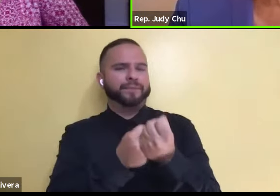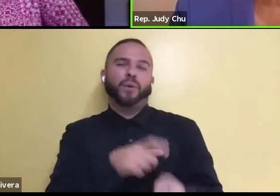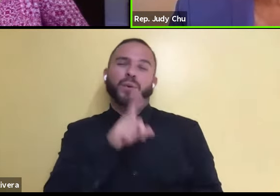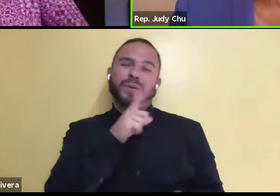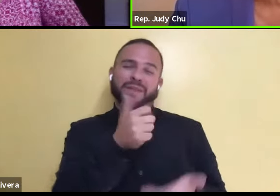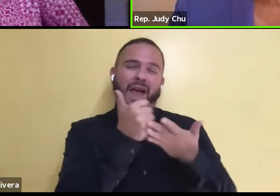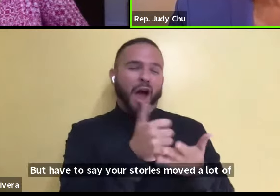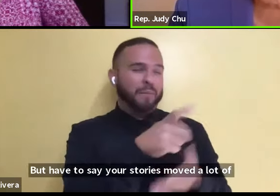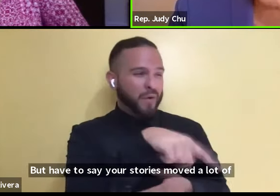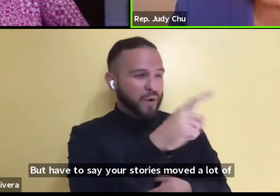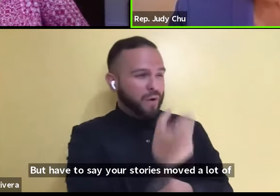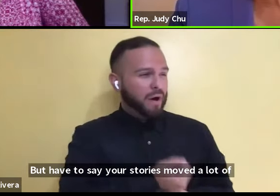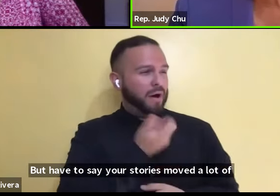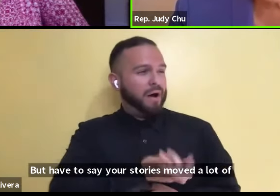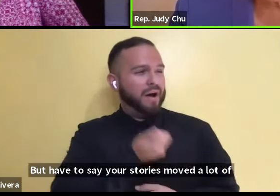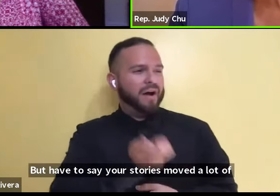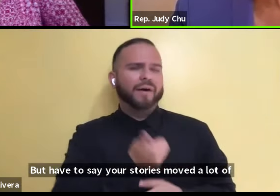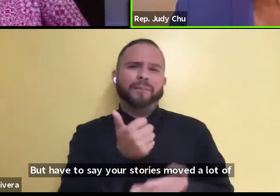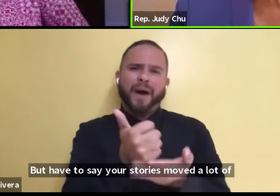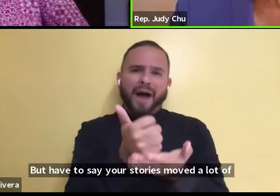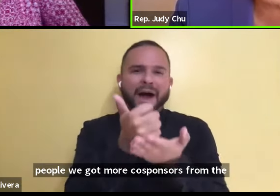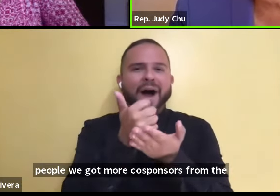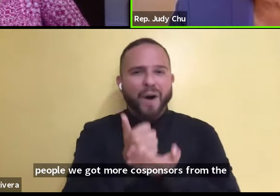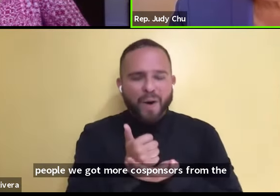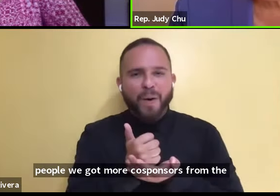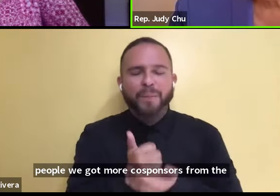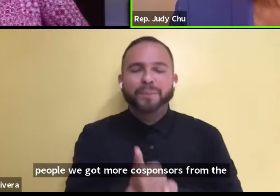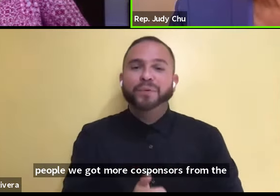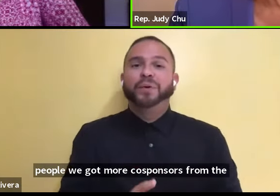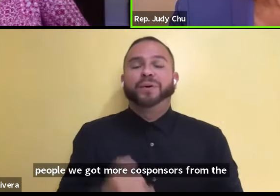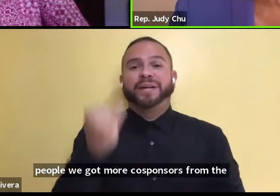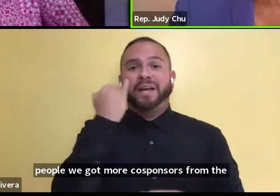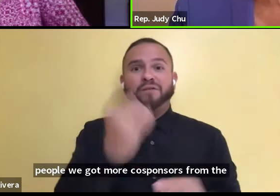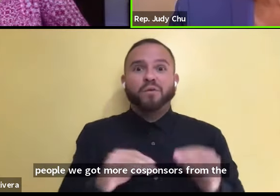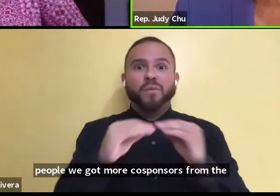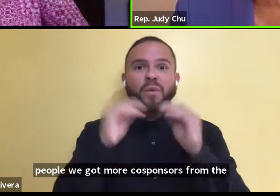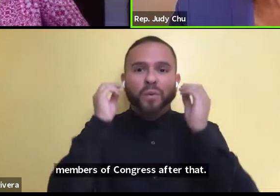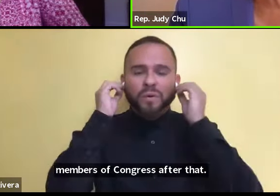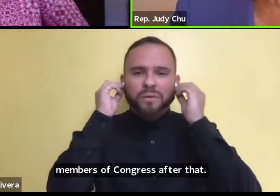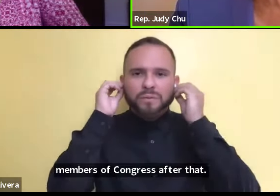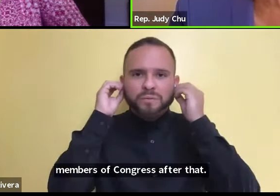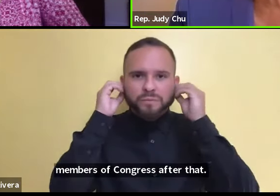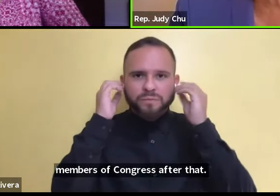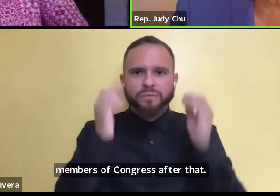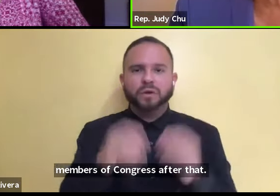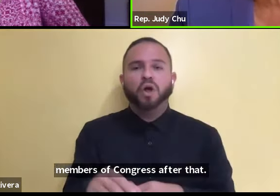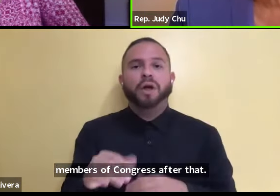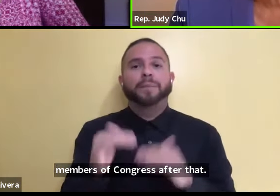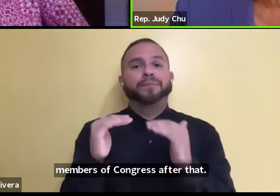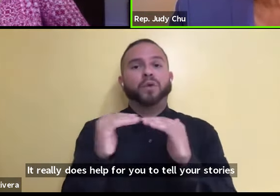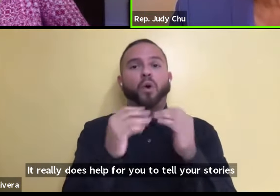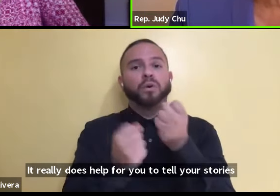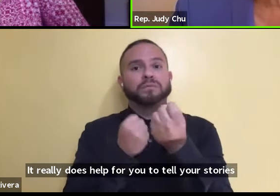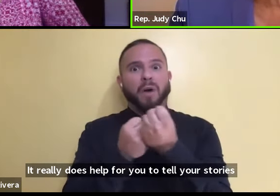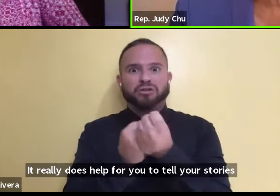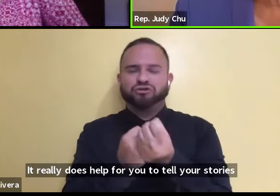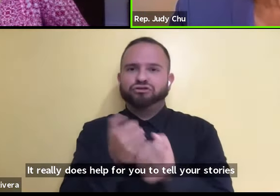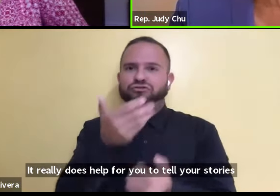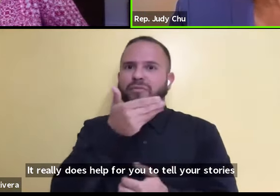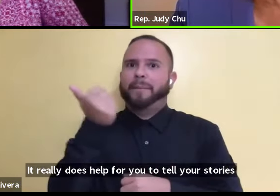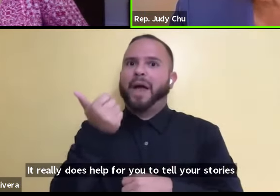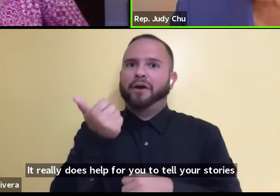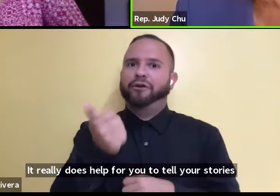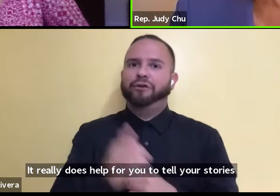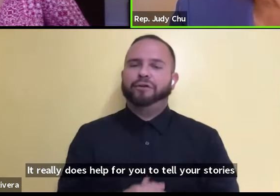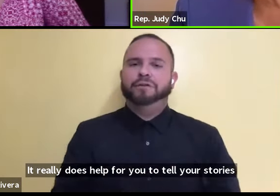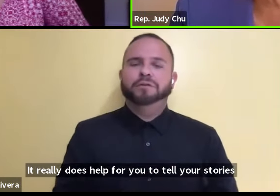And the more co-sponsors, the better. I have to say that